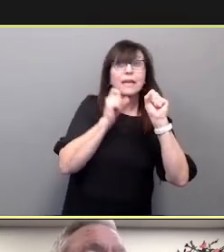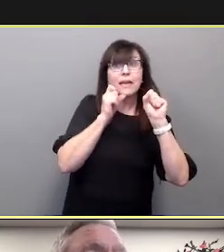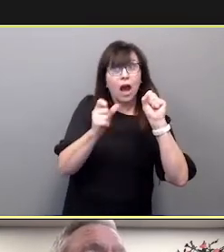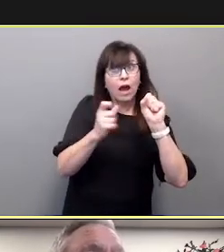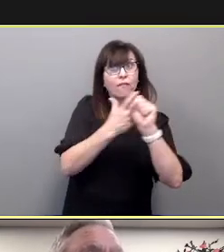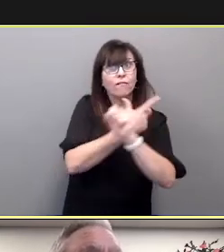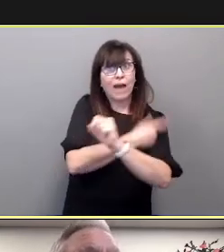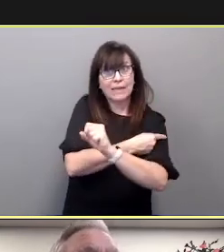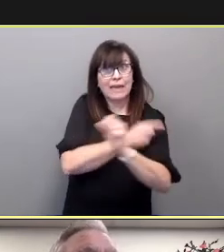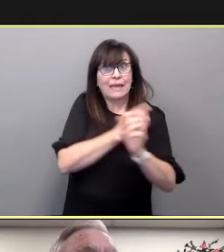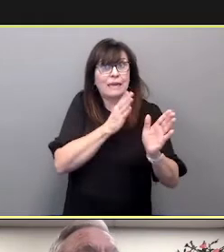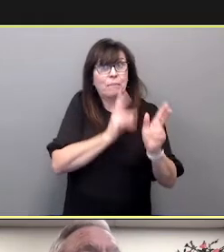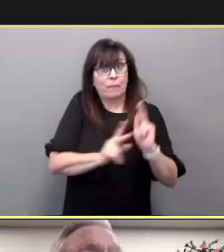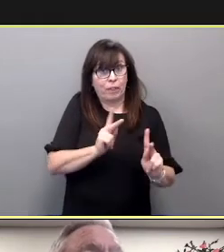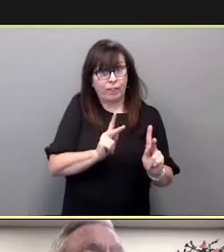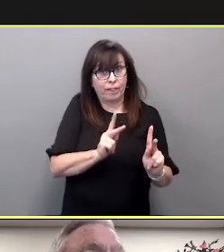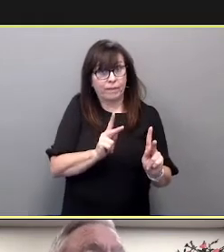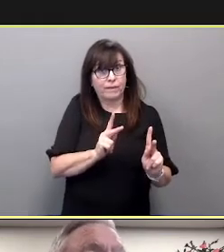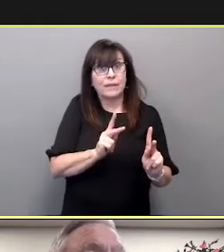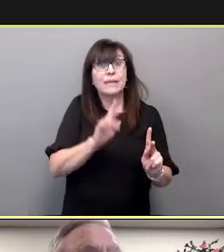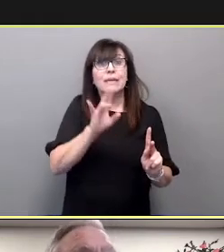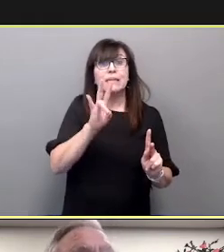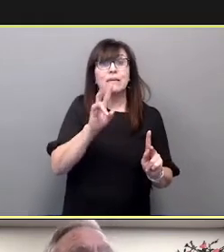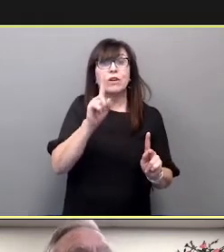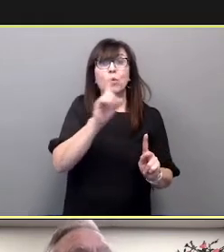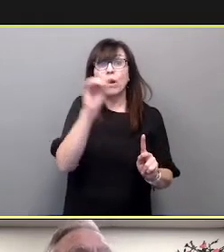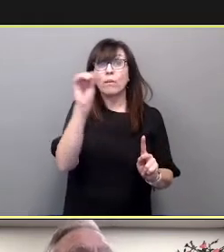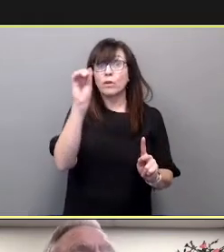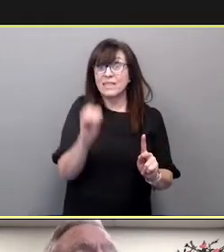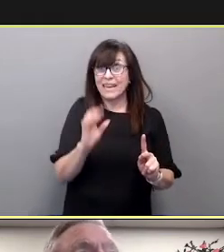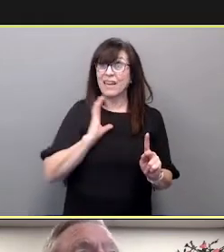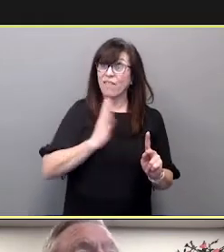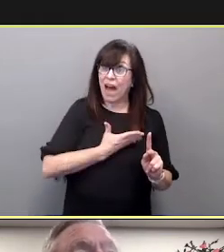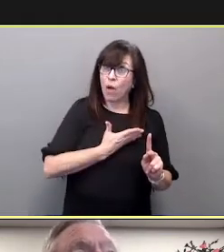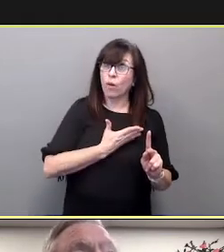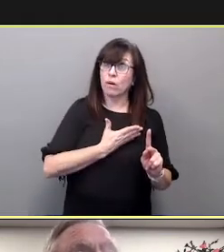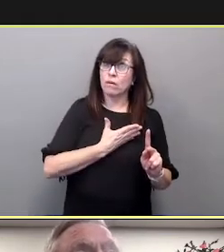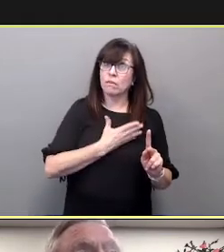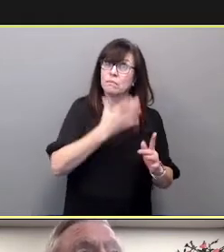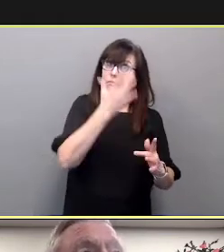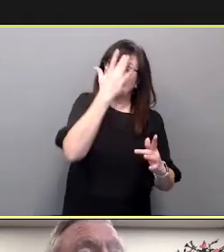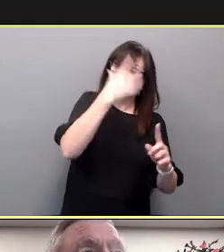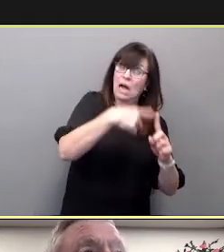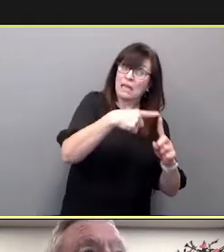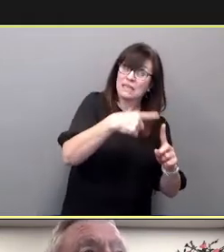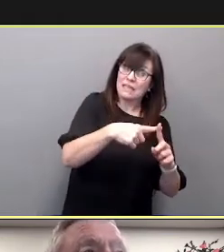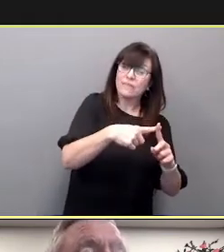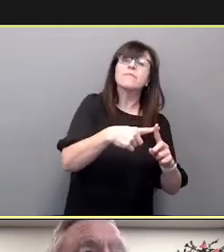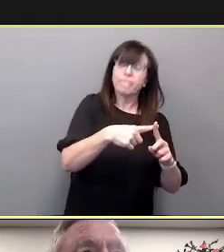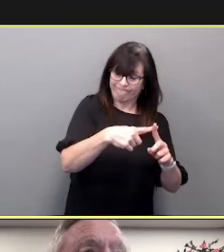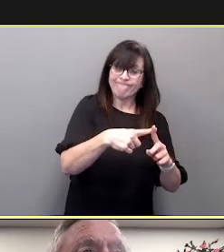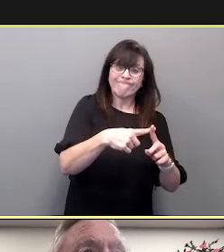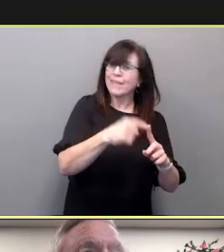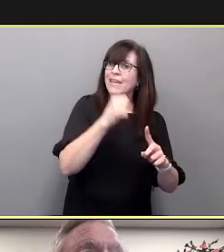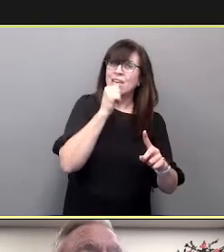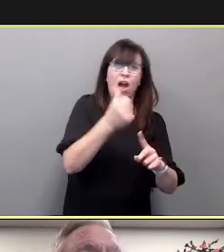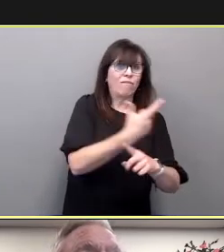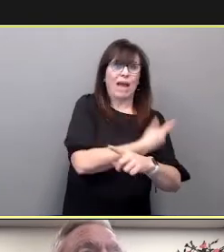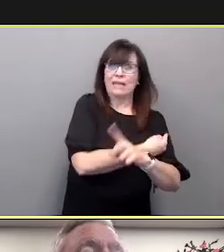unvaccinated individuals. 71% of cases right now are occurring in unvaccinated individuals. And